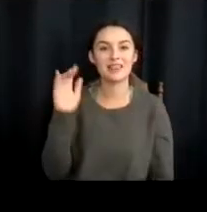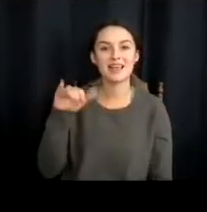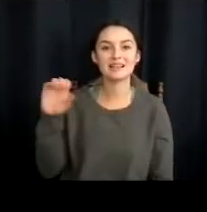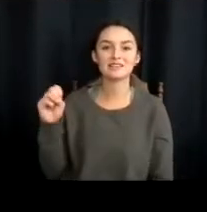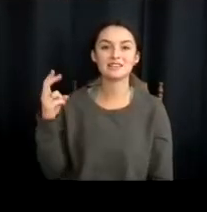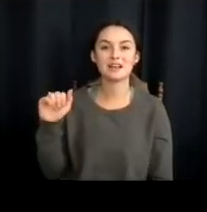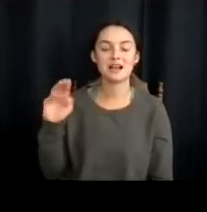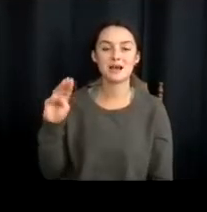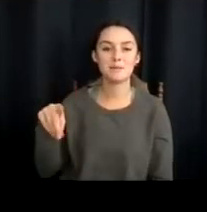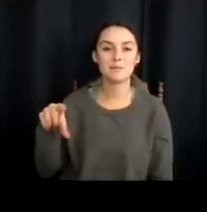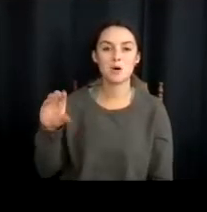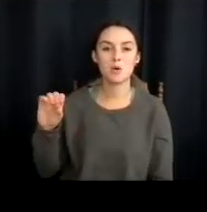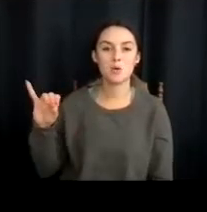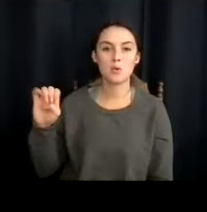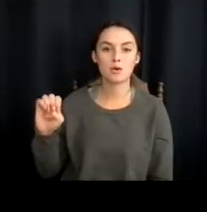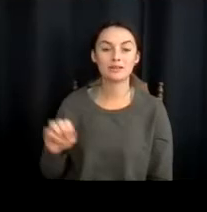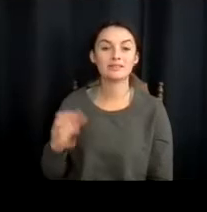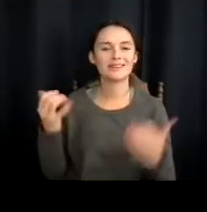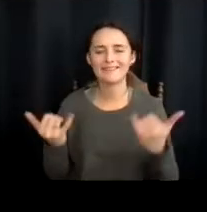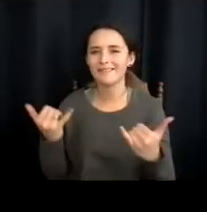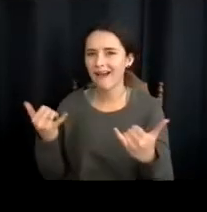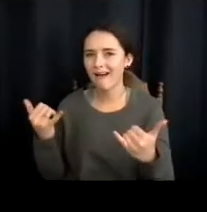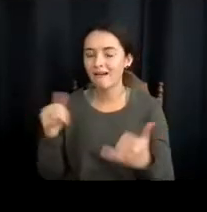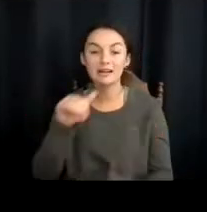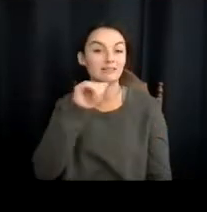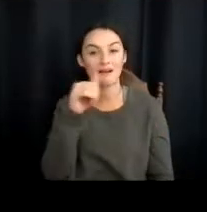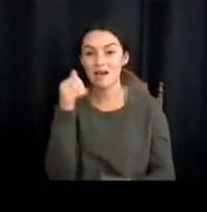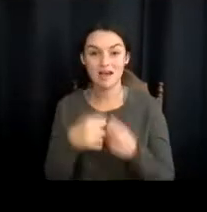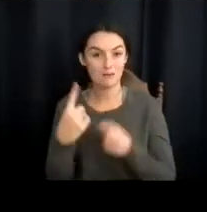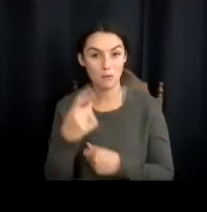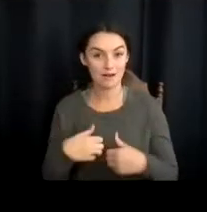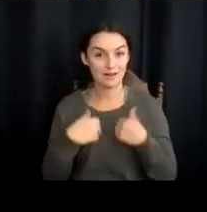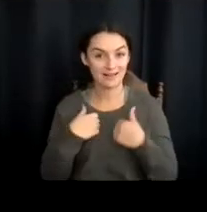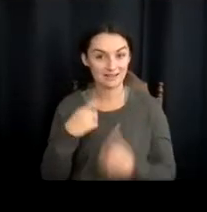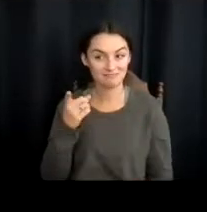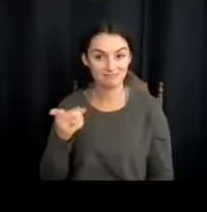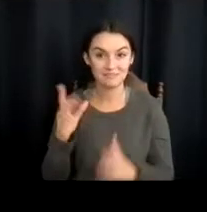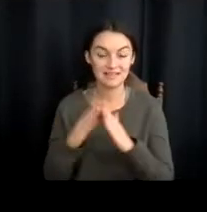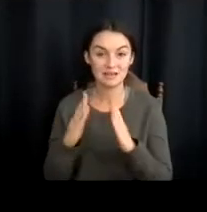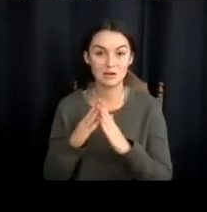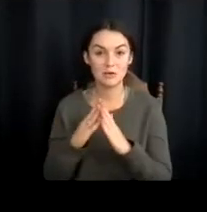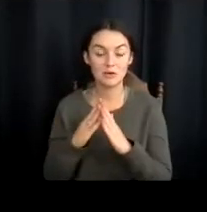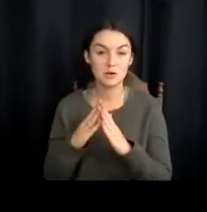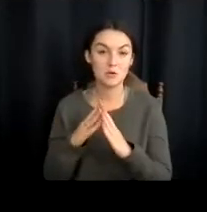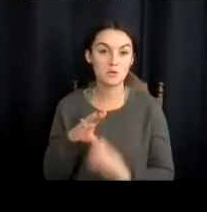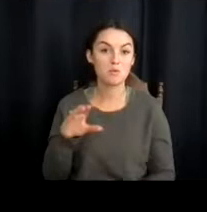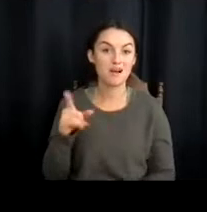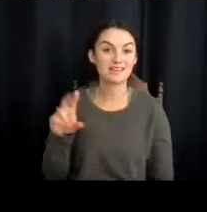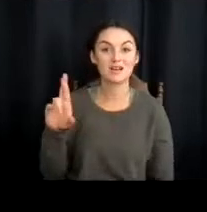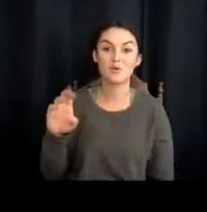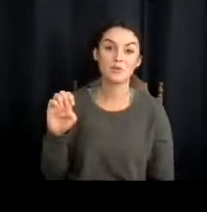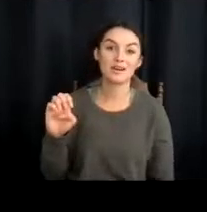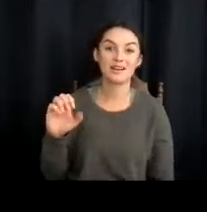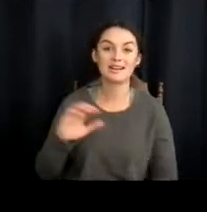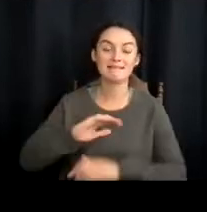today. And now, not everyone who was living in Shampooey at the time was a resettler or a